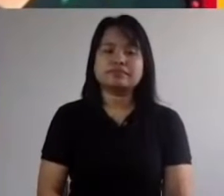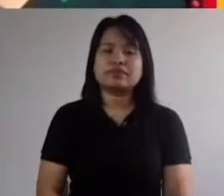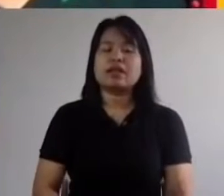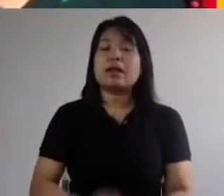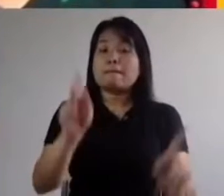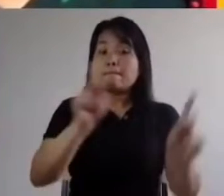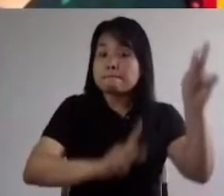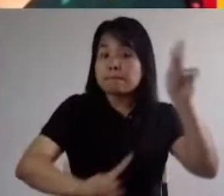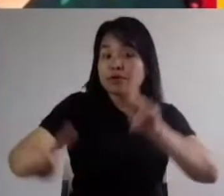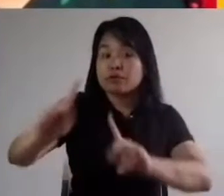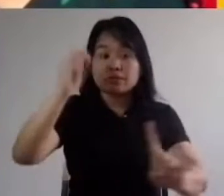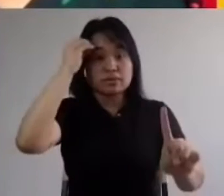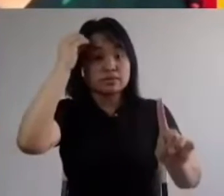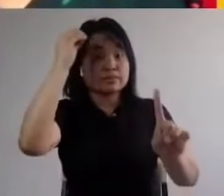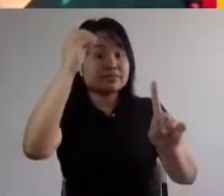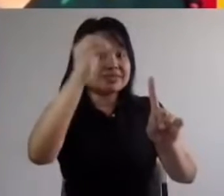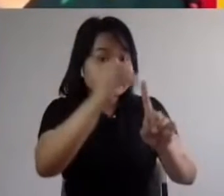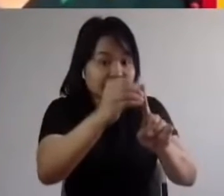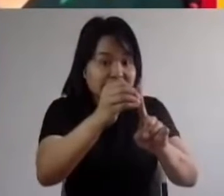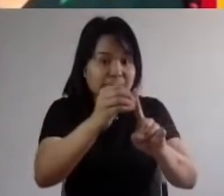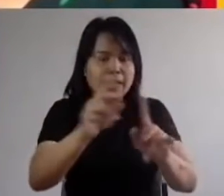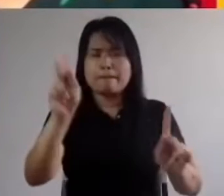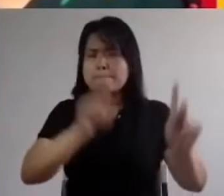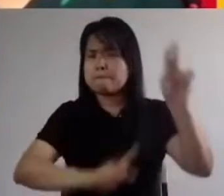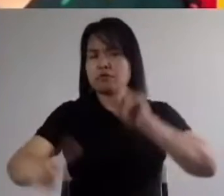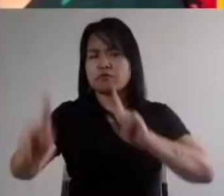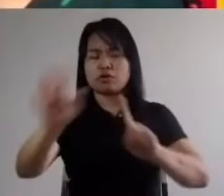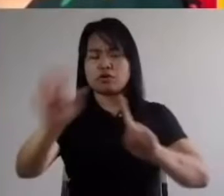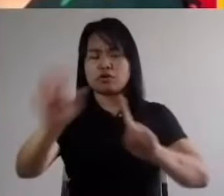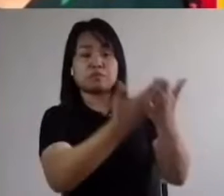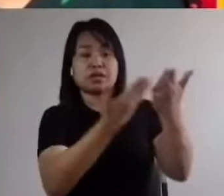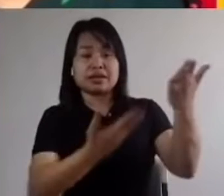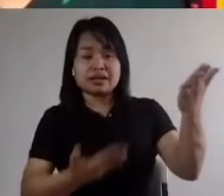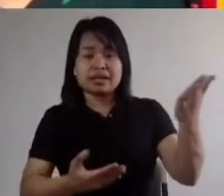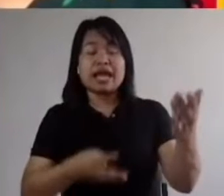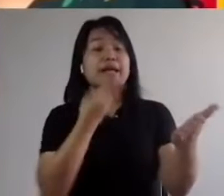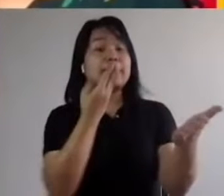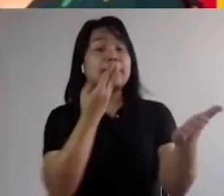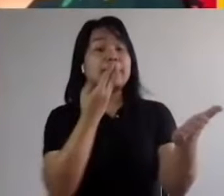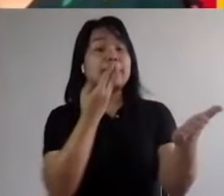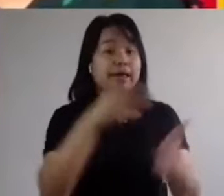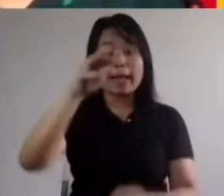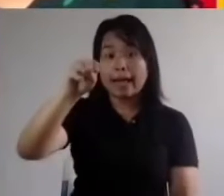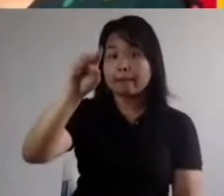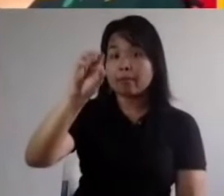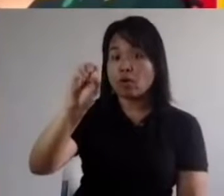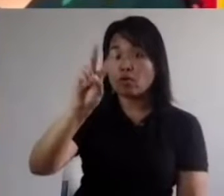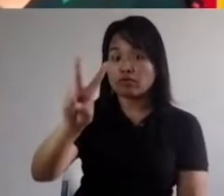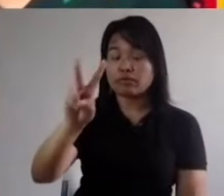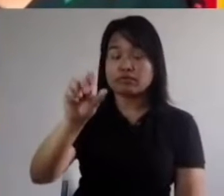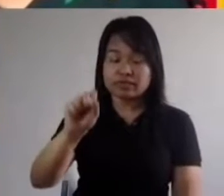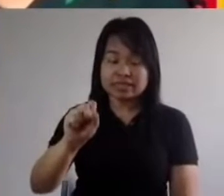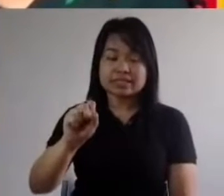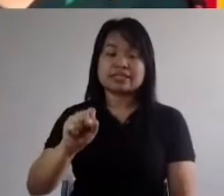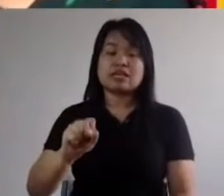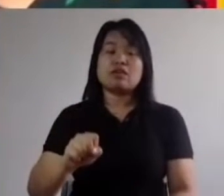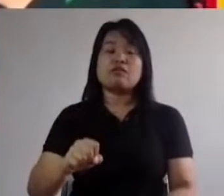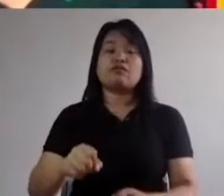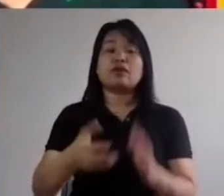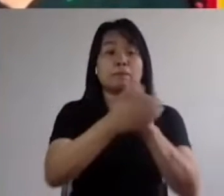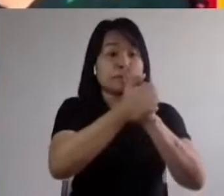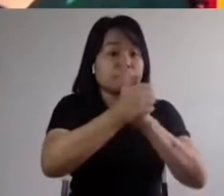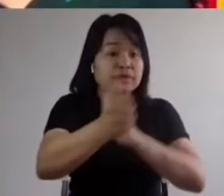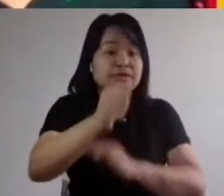objectives, performance indicators, and means of verification for proficient and highly proficient